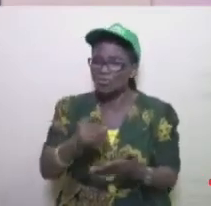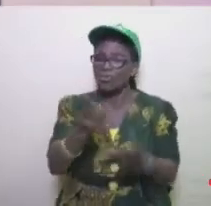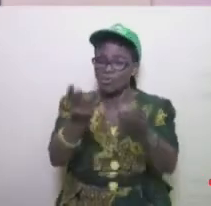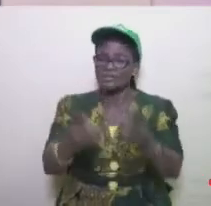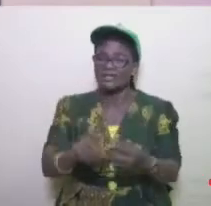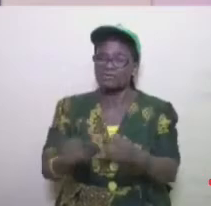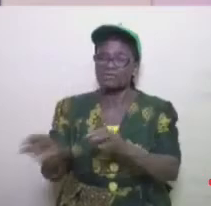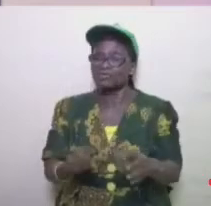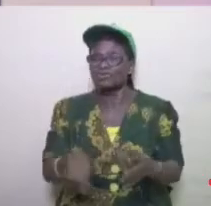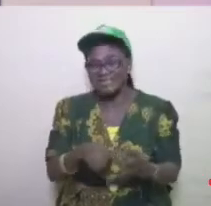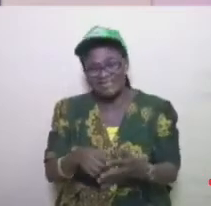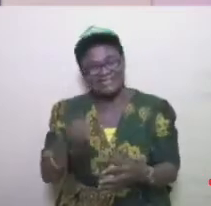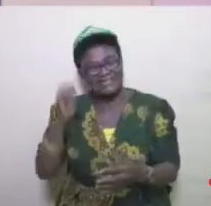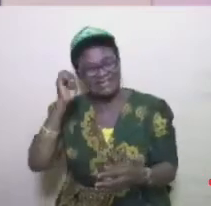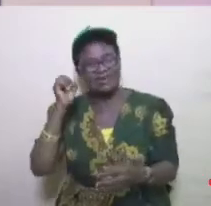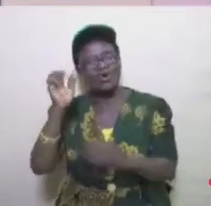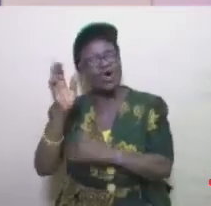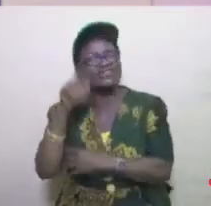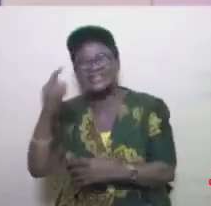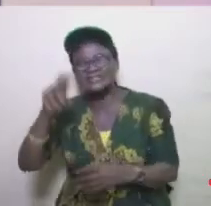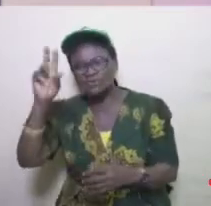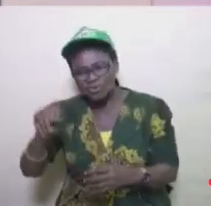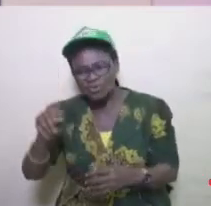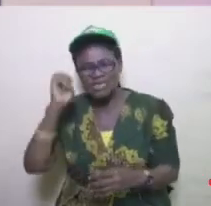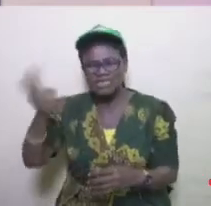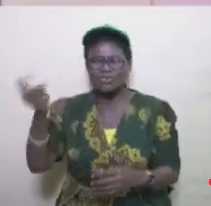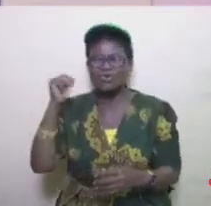So he was wondering, why should God do this to me?